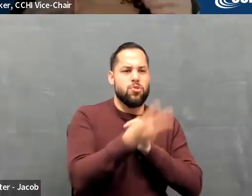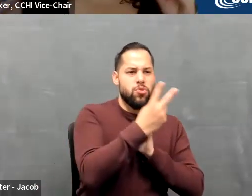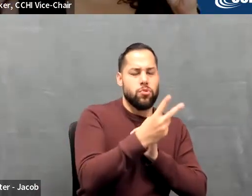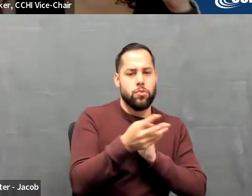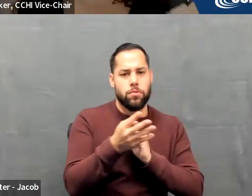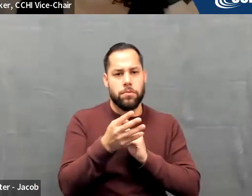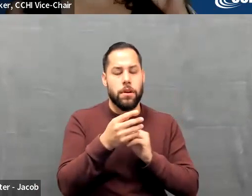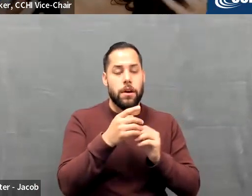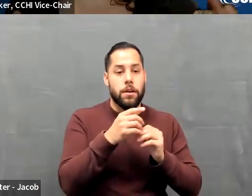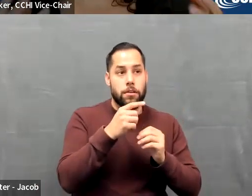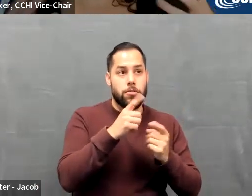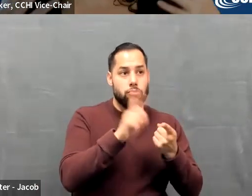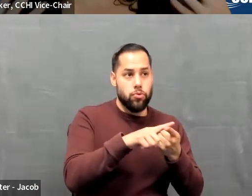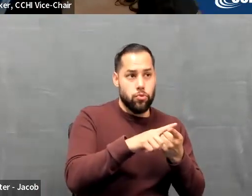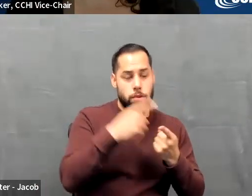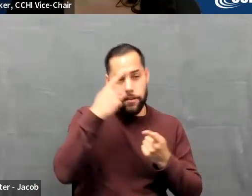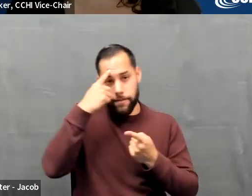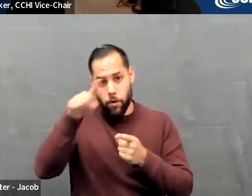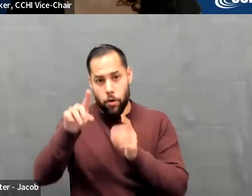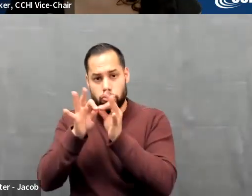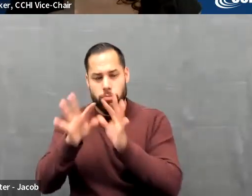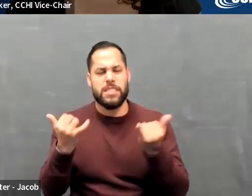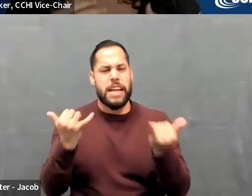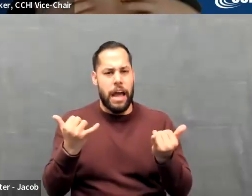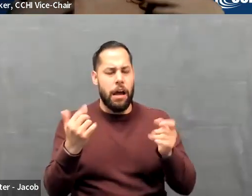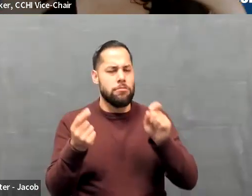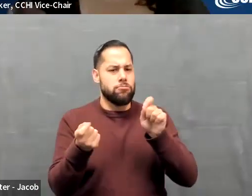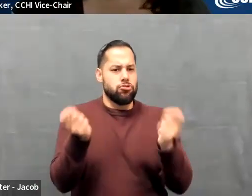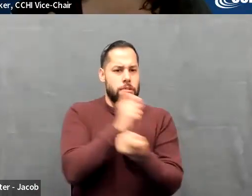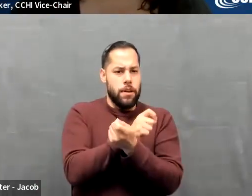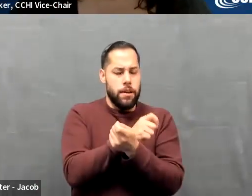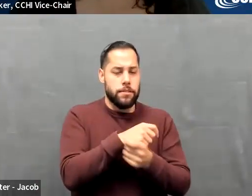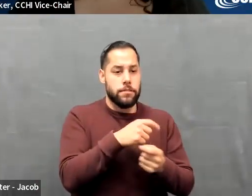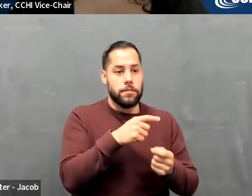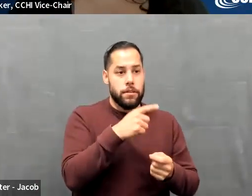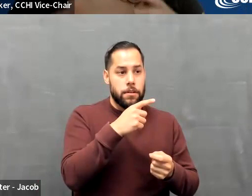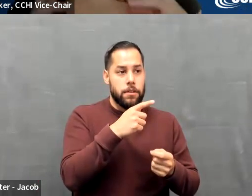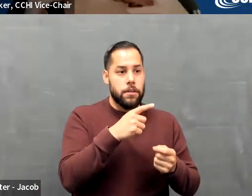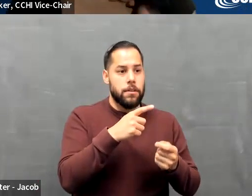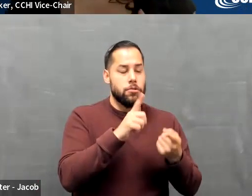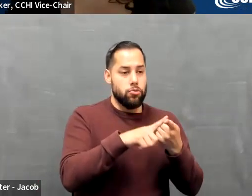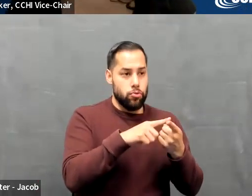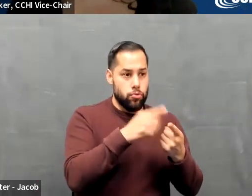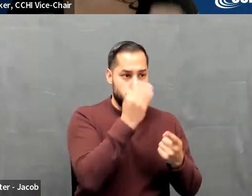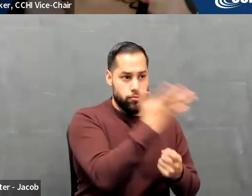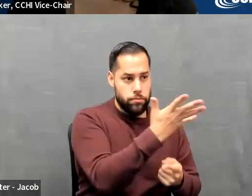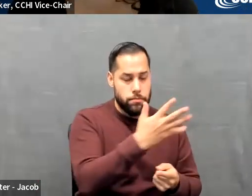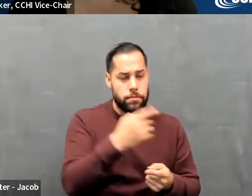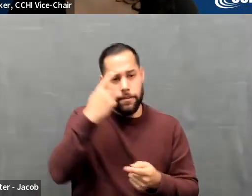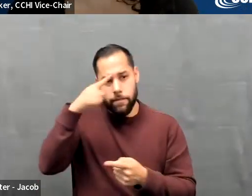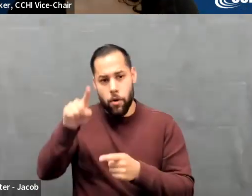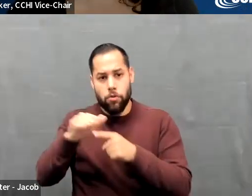Now let's talk two and four trainers. If we recognize the value of